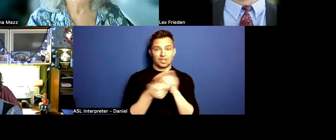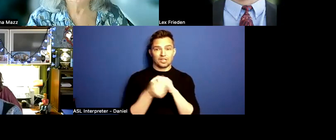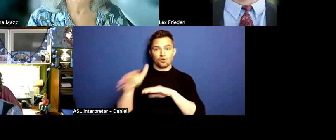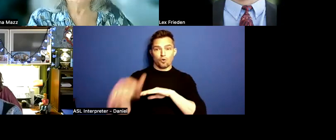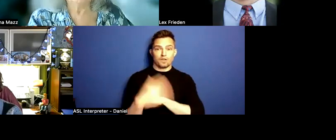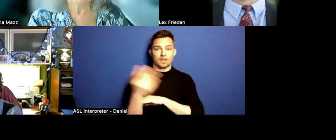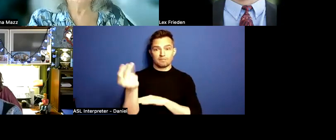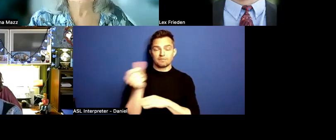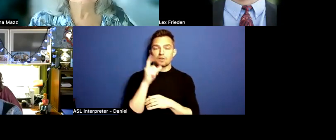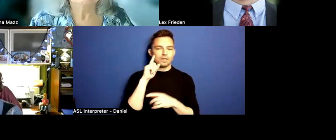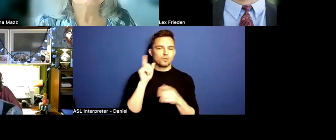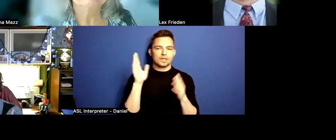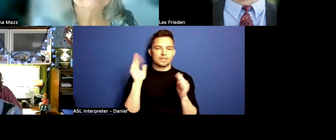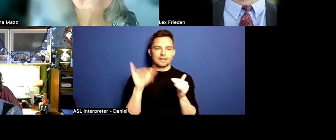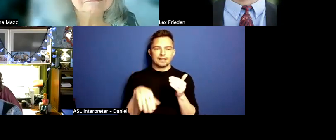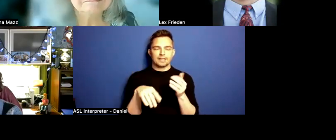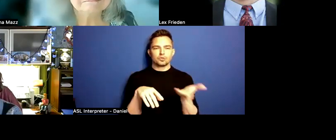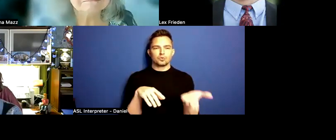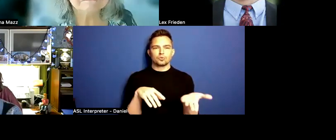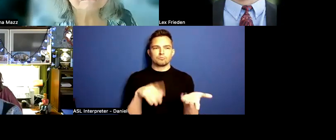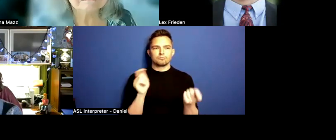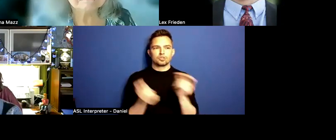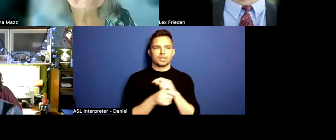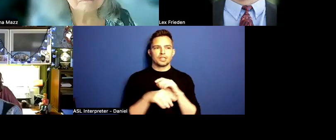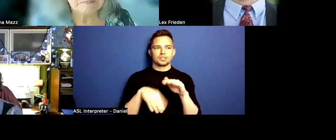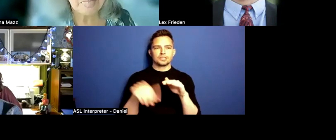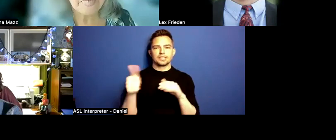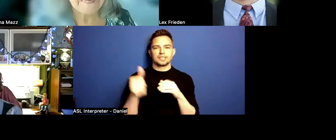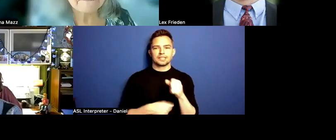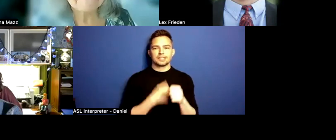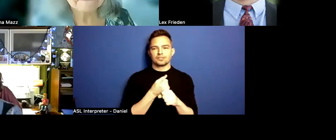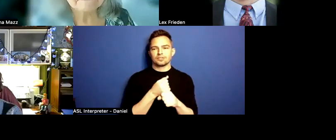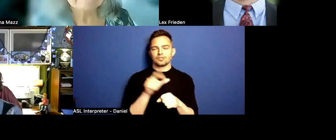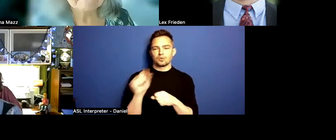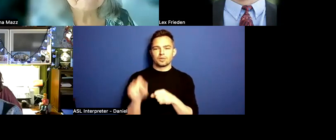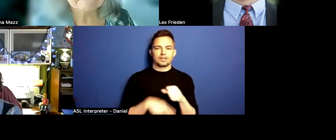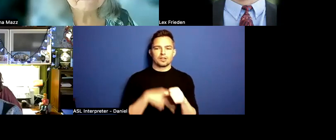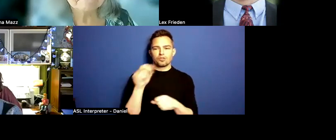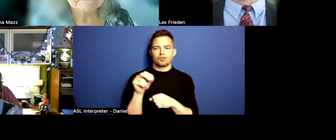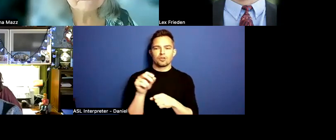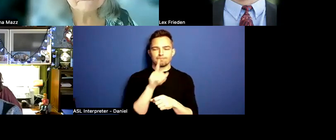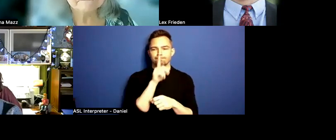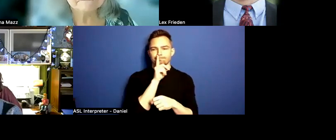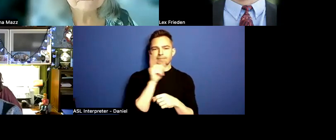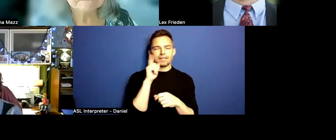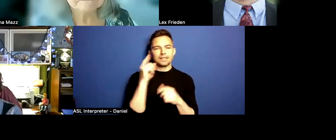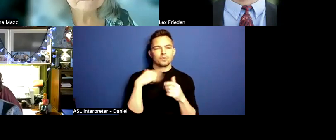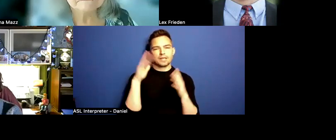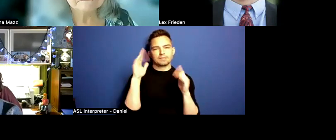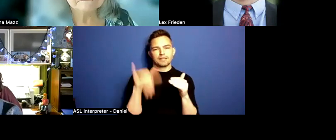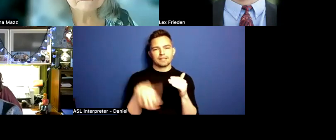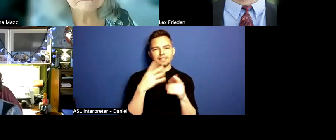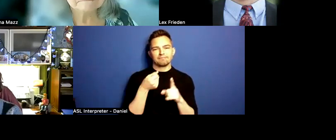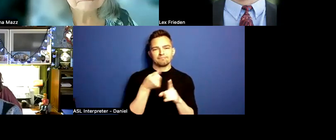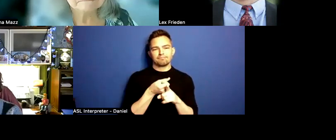we expected it to change in 10 years or 20 or 30. I think we expected it to have an impact